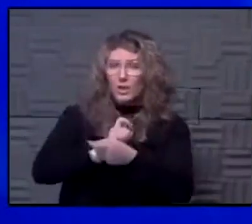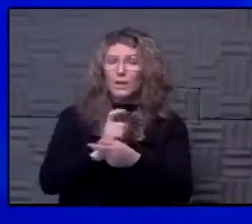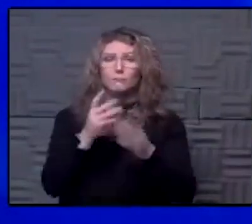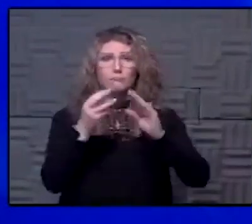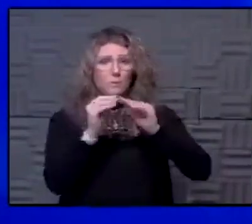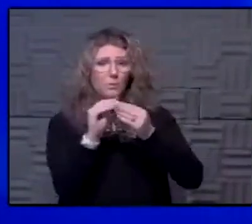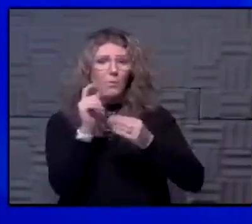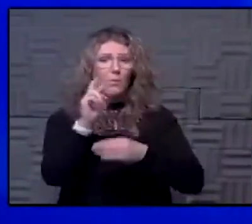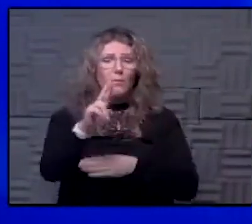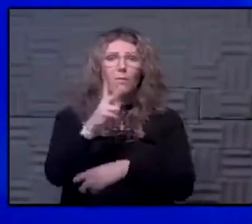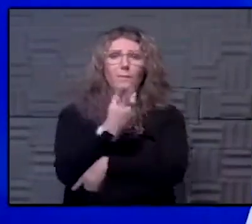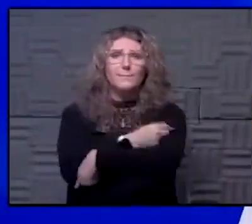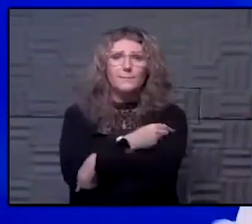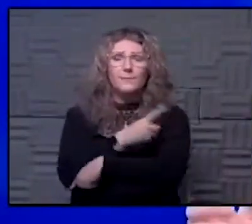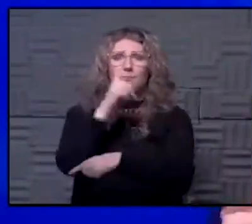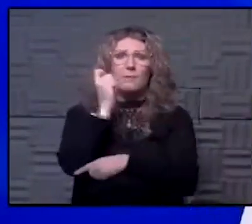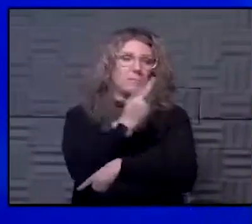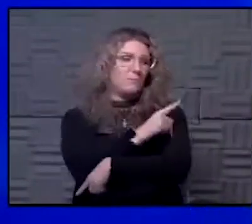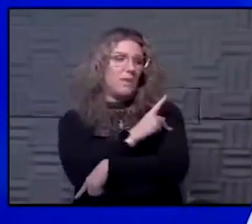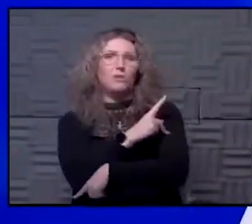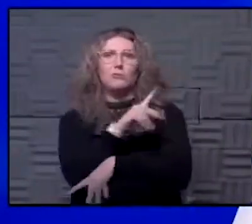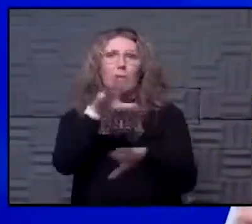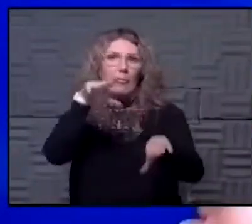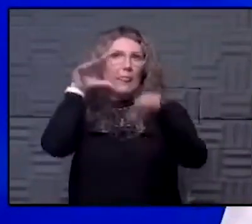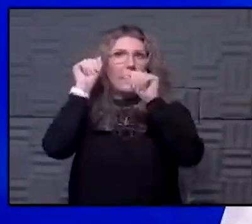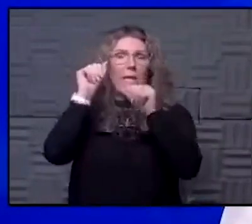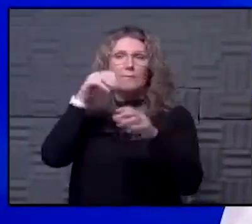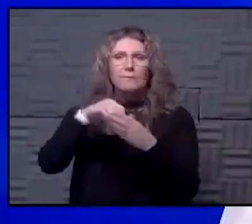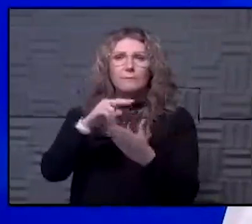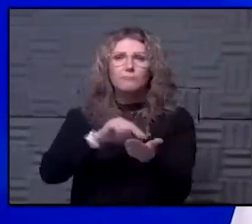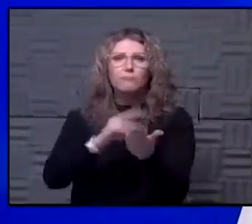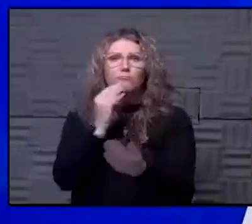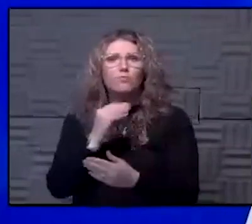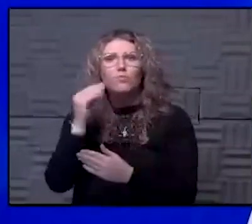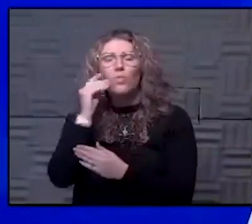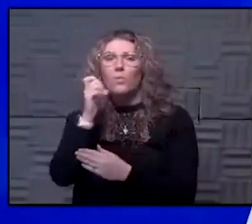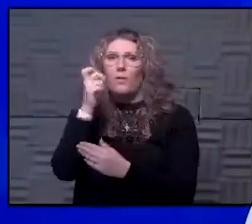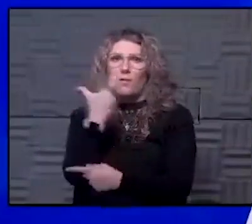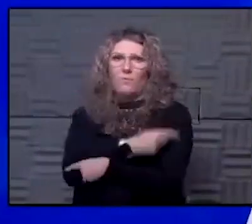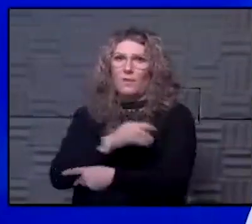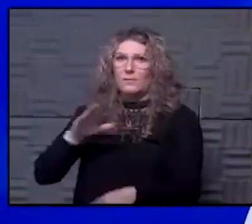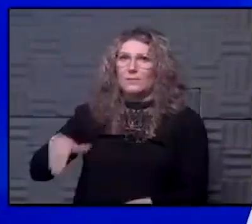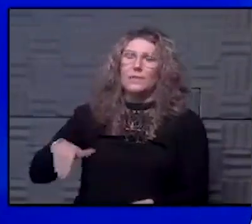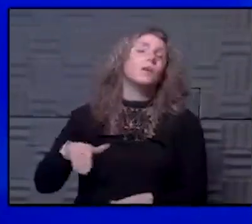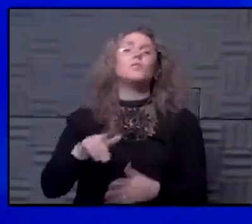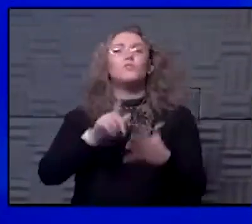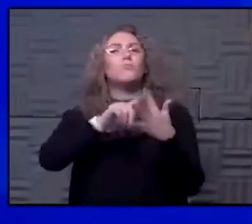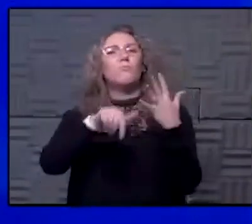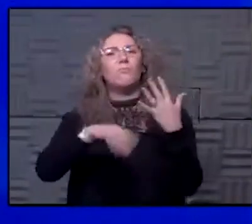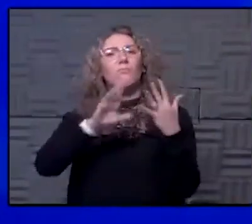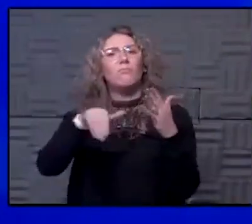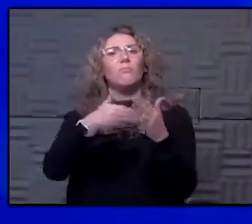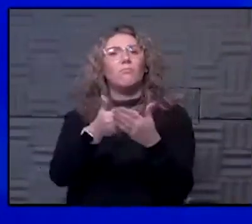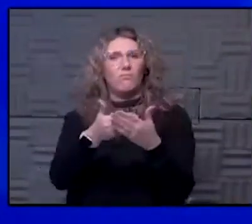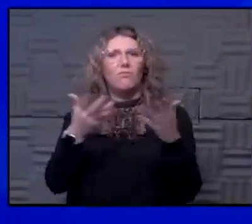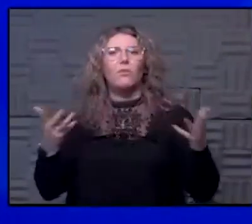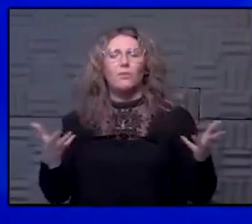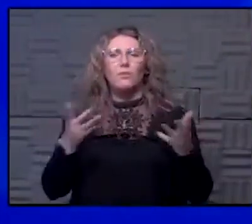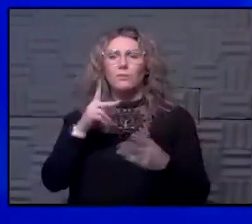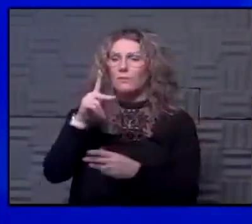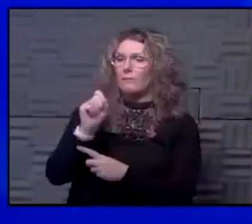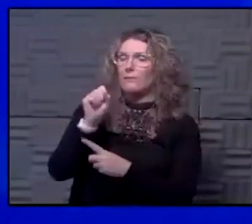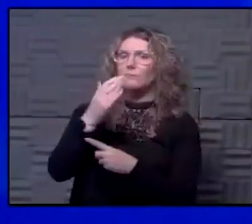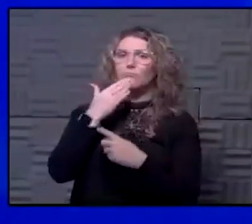you need doses because patients are leaving and going into nursing homes and they haven't been vaccinated yet, and things like that. So I think I think Kansas has got a